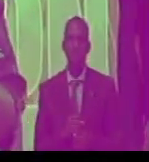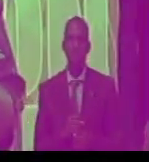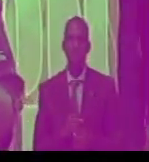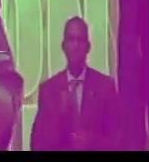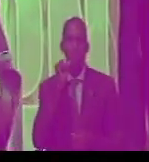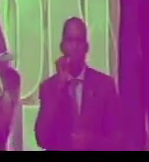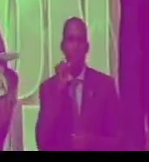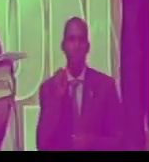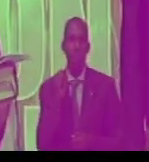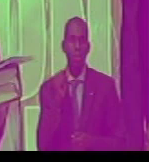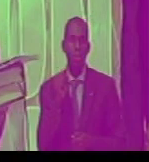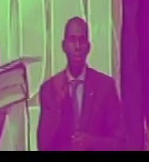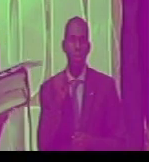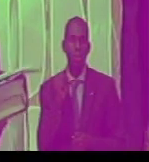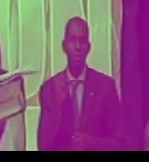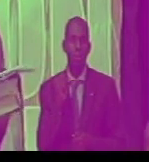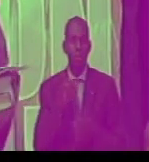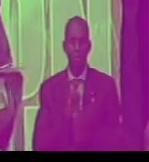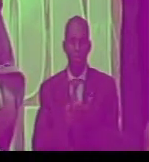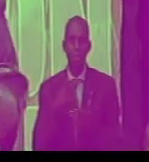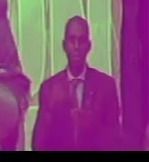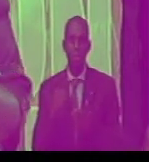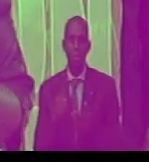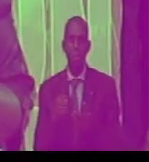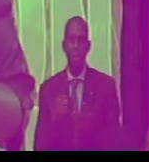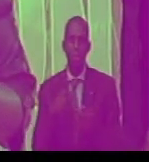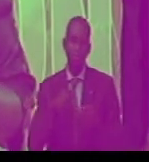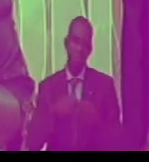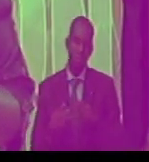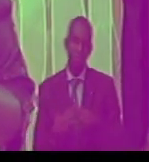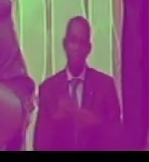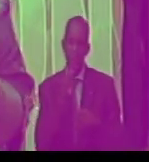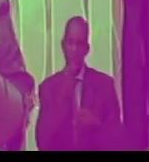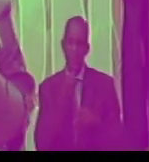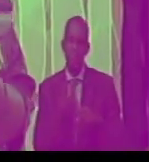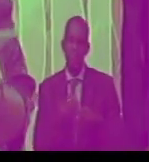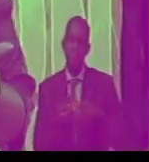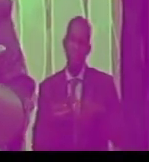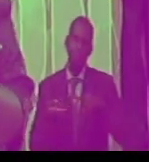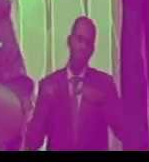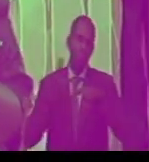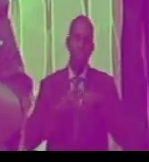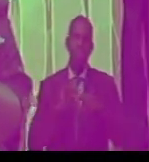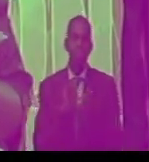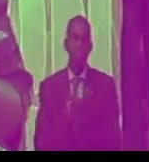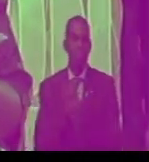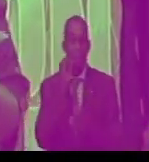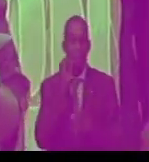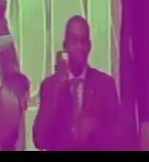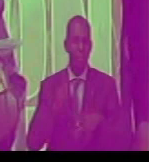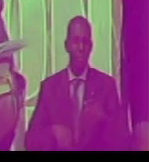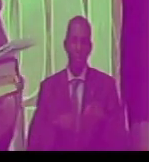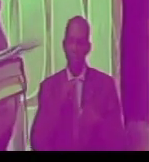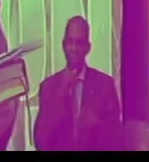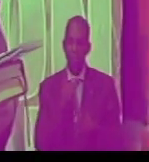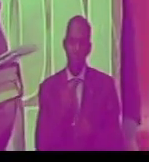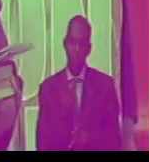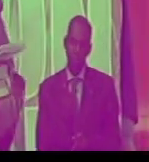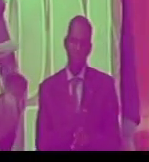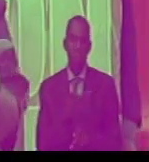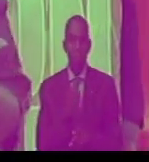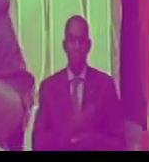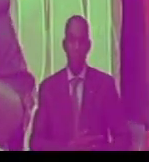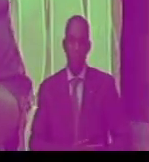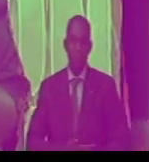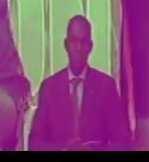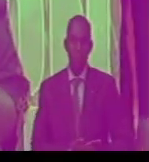I checked. The doctor said I was having the thing is increasing, that is in uterus, and I